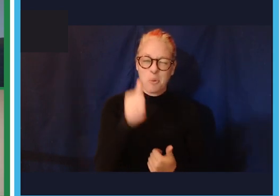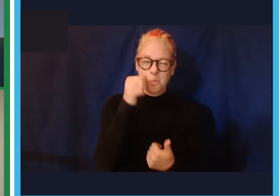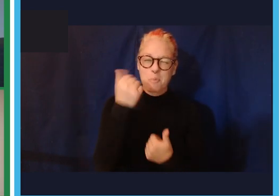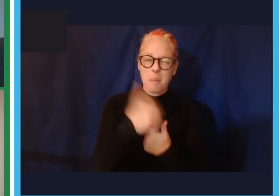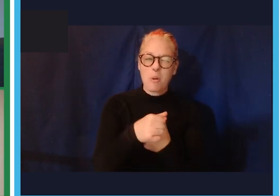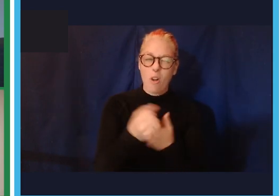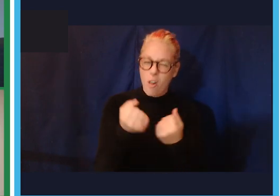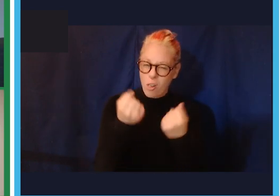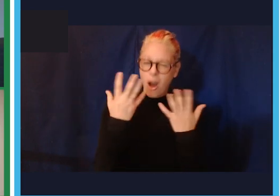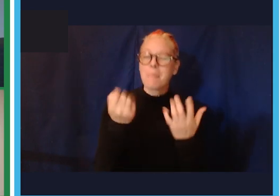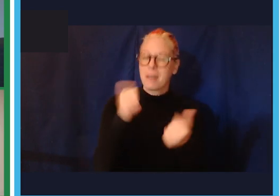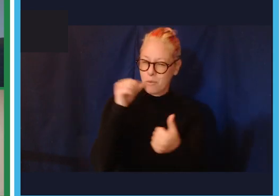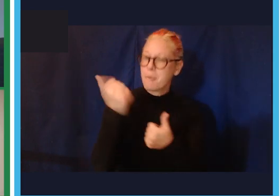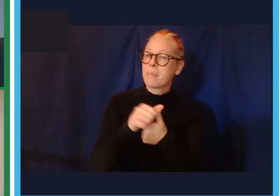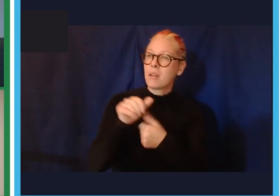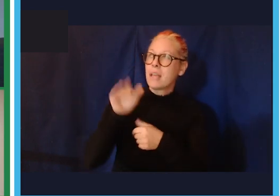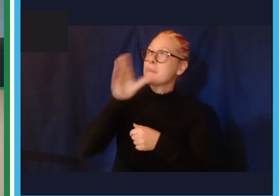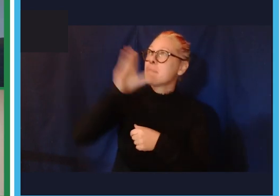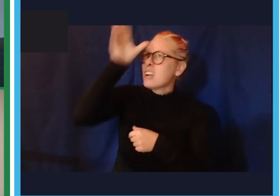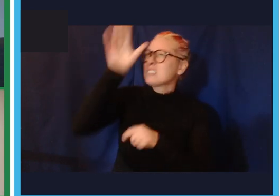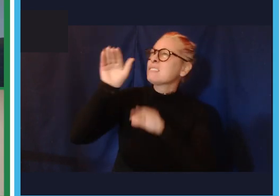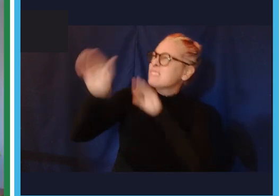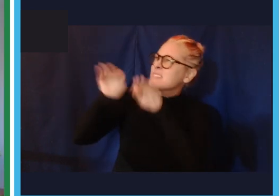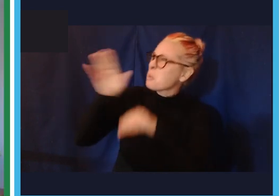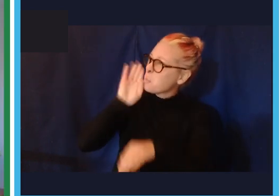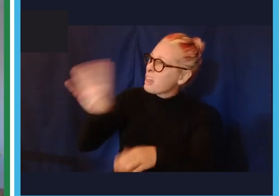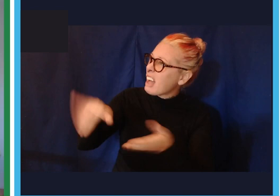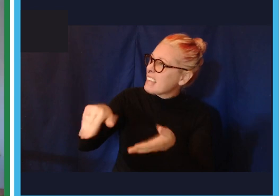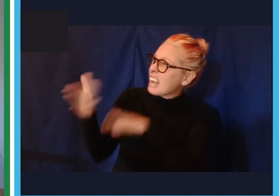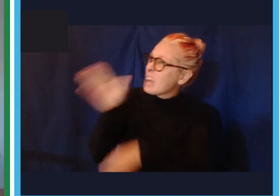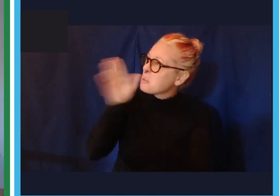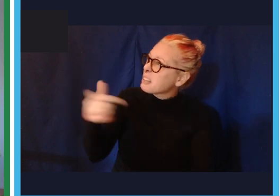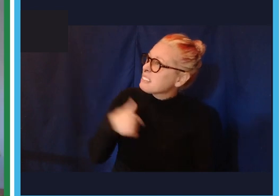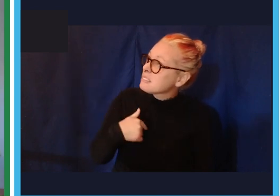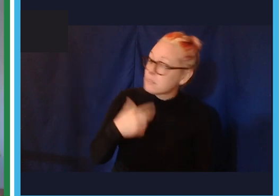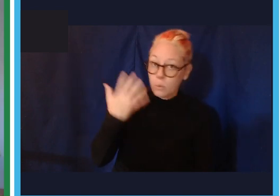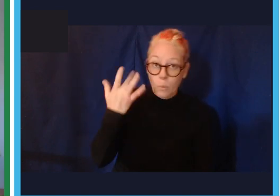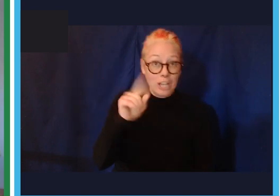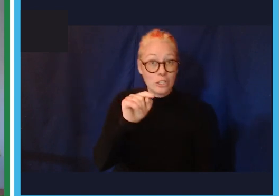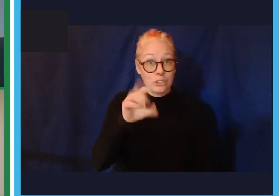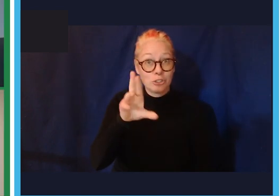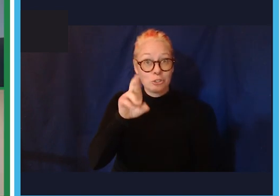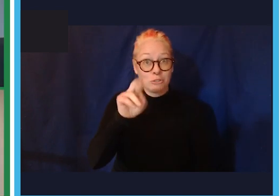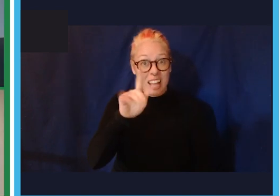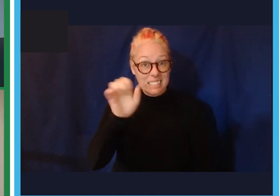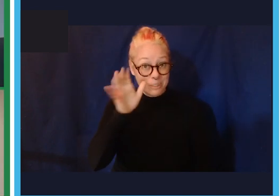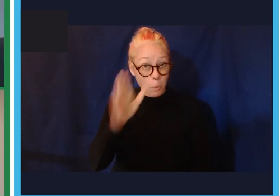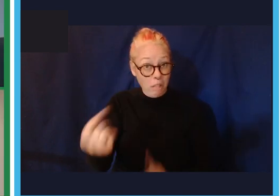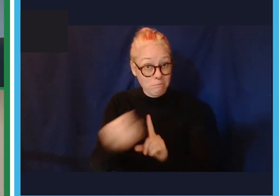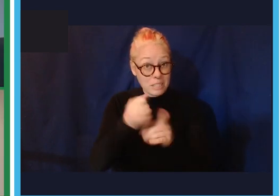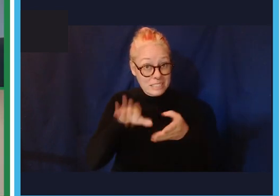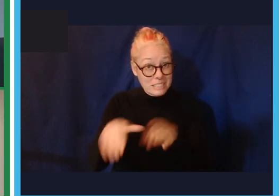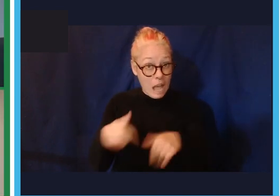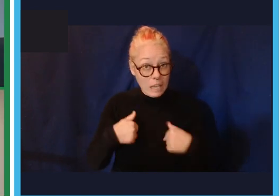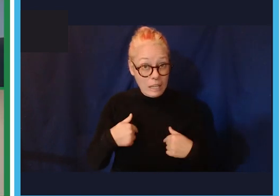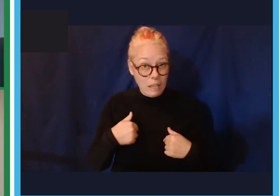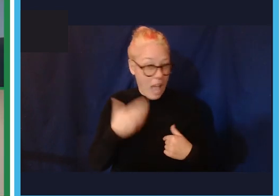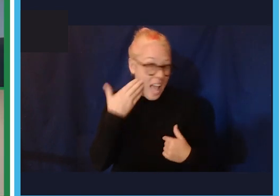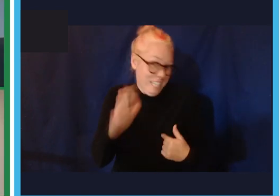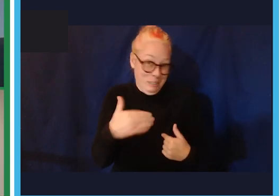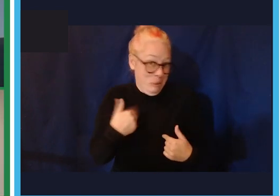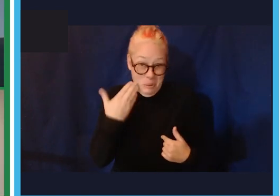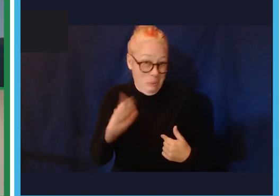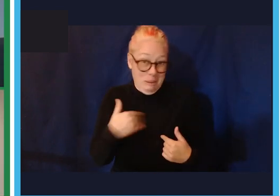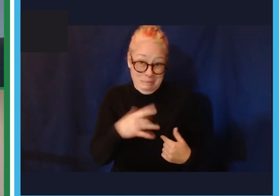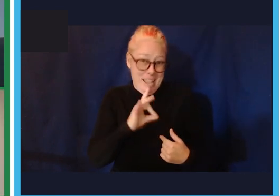just learning more about it over time. So a little bit scary at the beginning. Oh, sure. I think as a kid, something